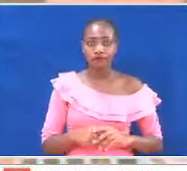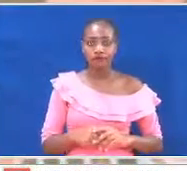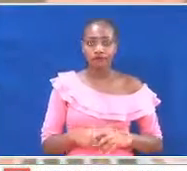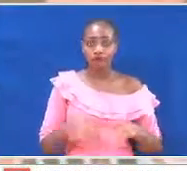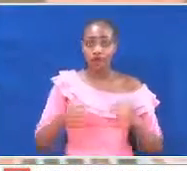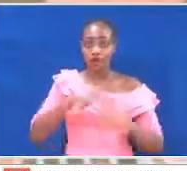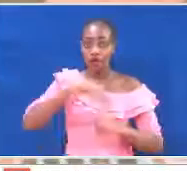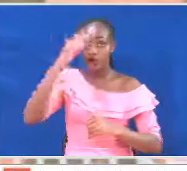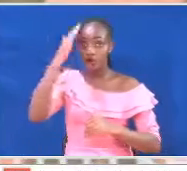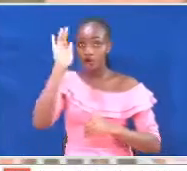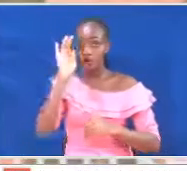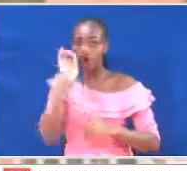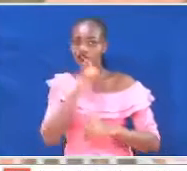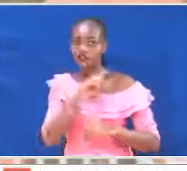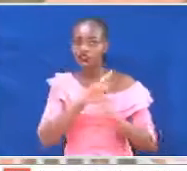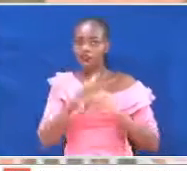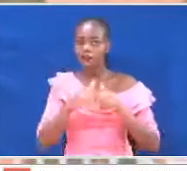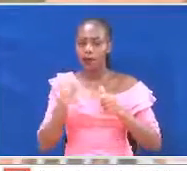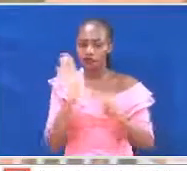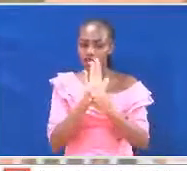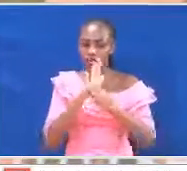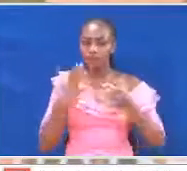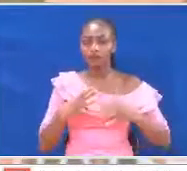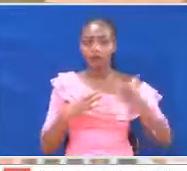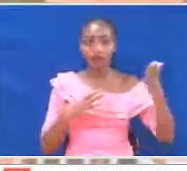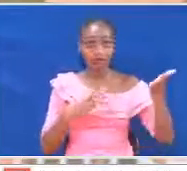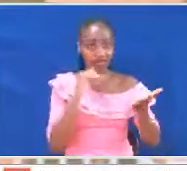katika hapa headquarter kwetu